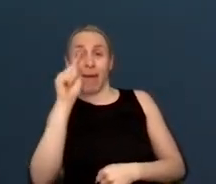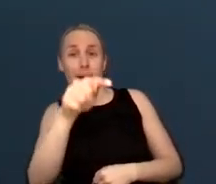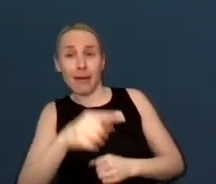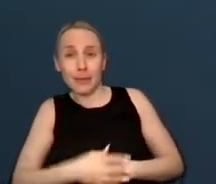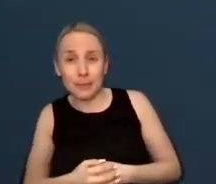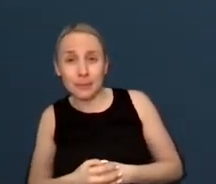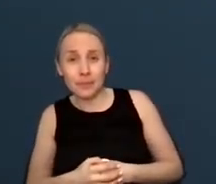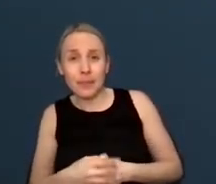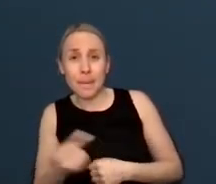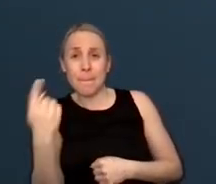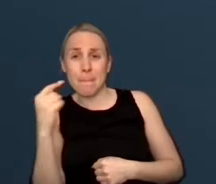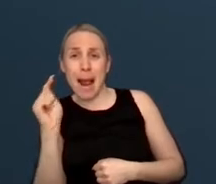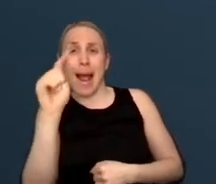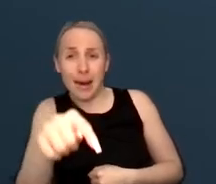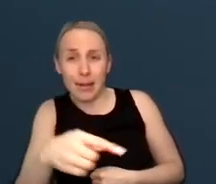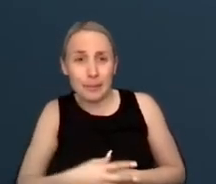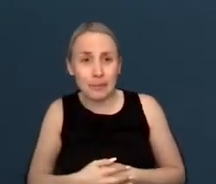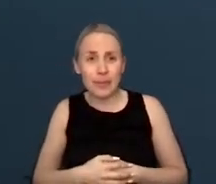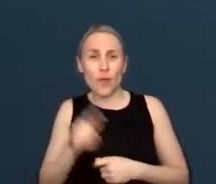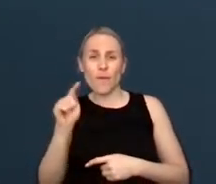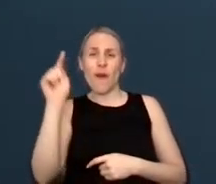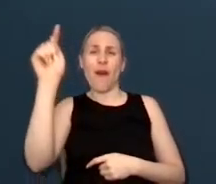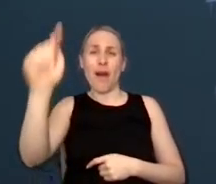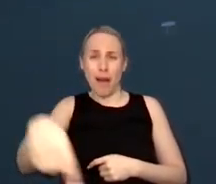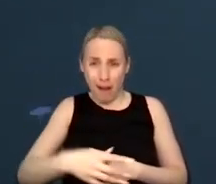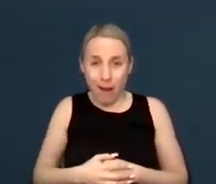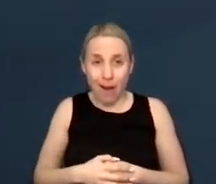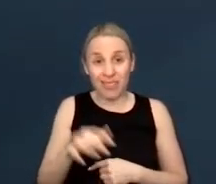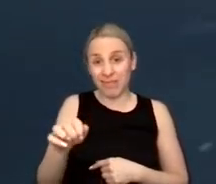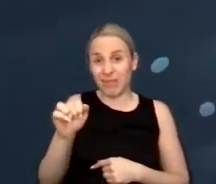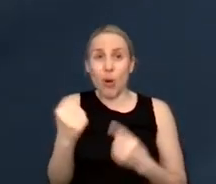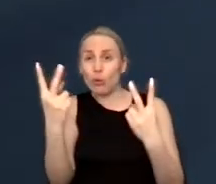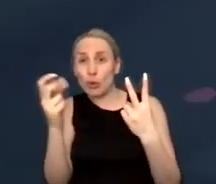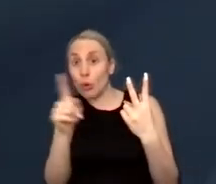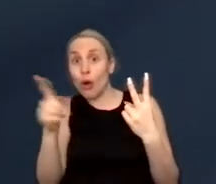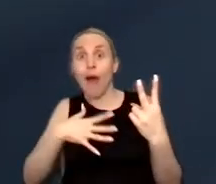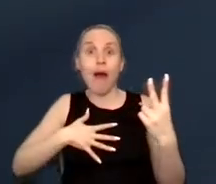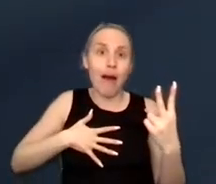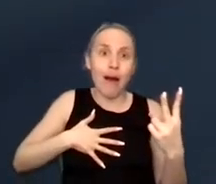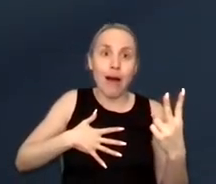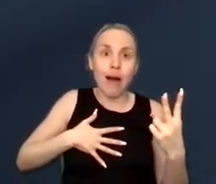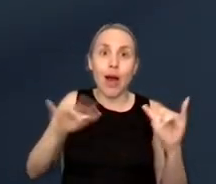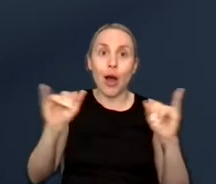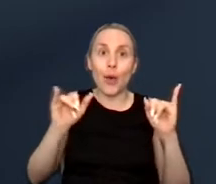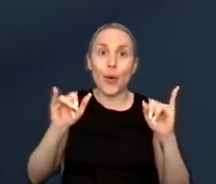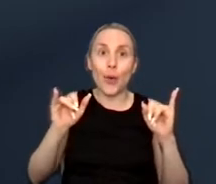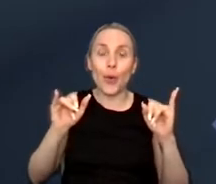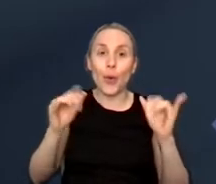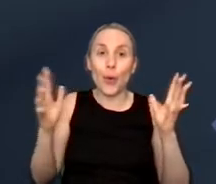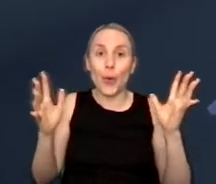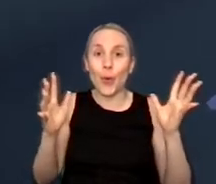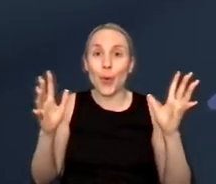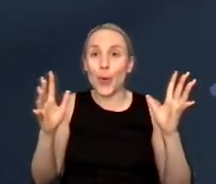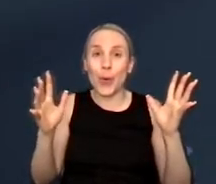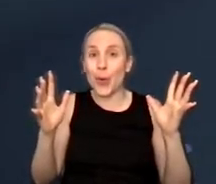no glitter. I think we've been the pink far in the back. We definitely. Yeah. Oh, there's two over there. Oh. Our favorite